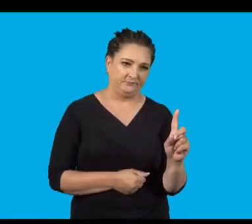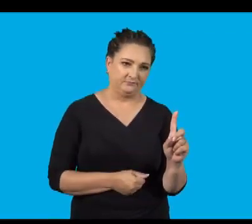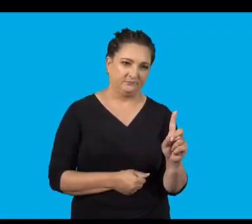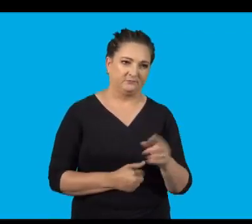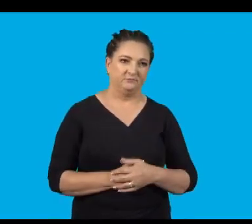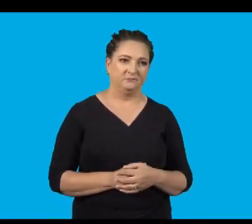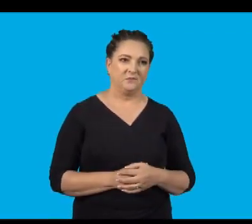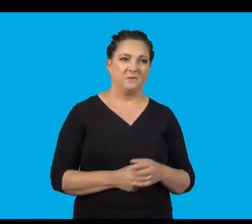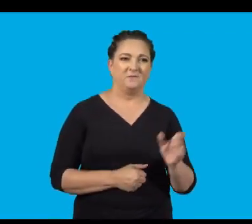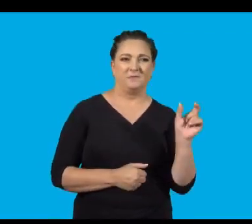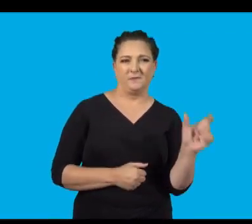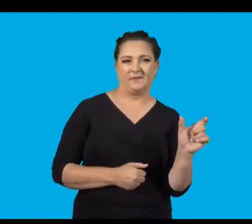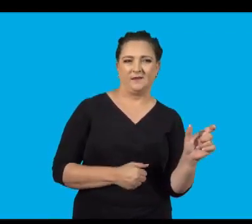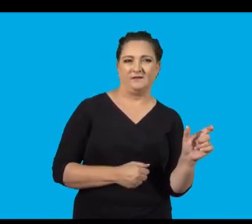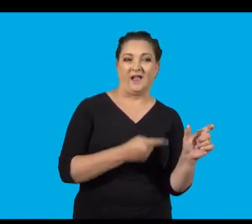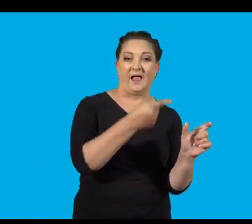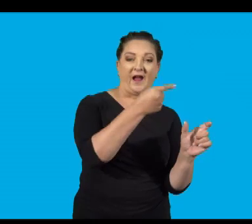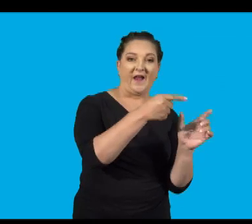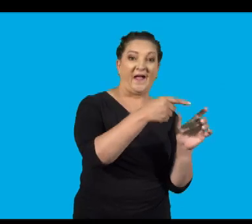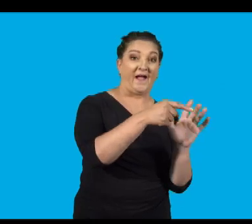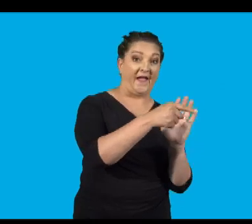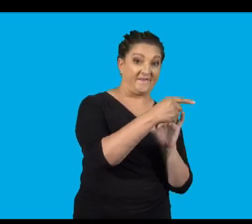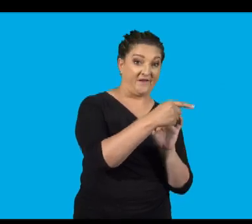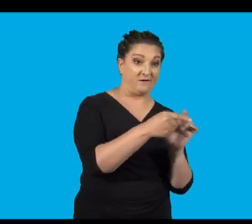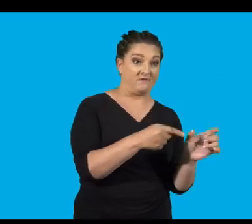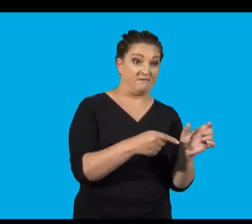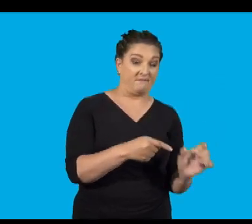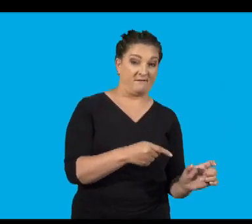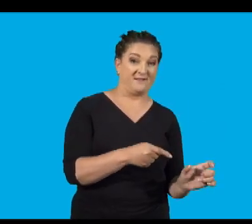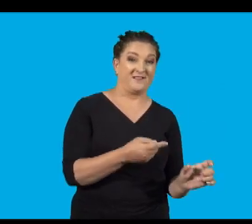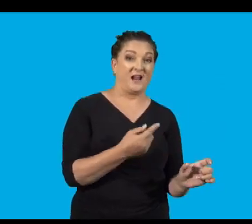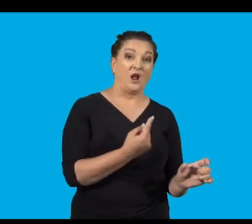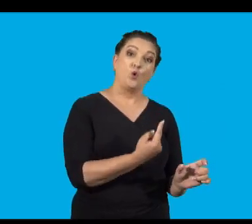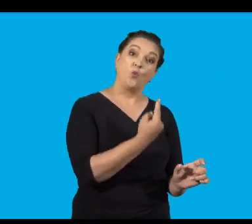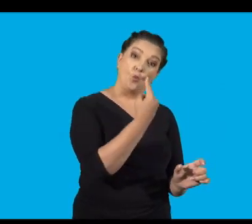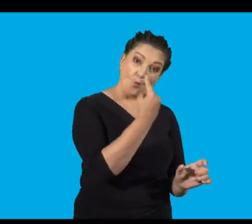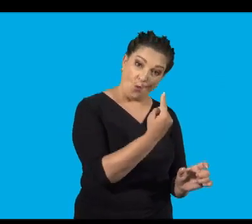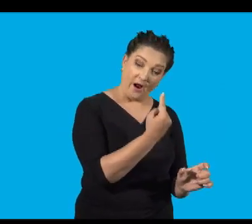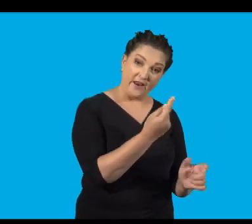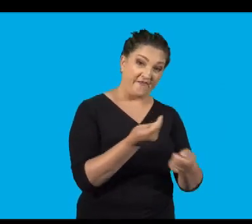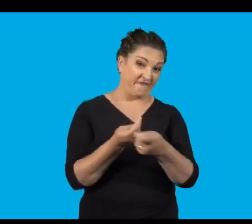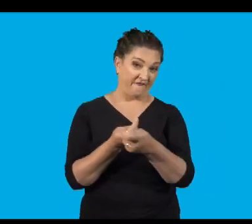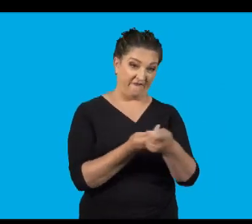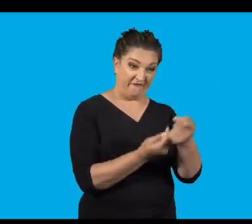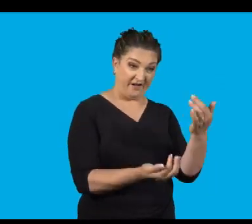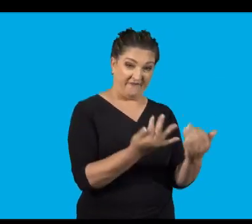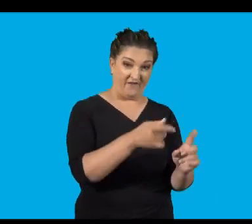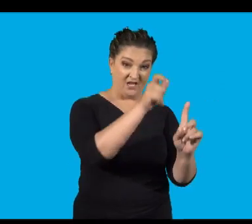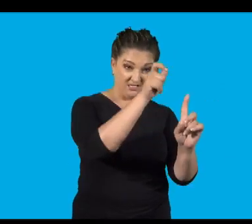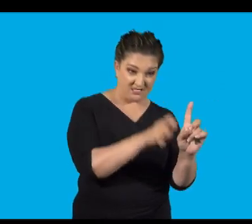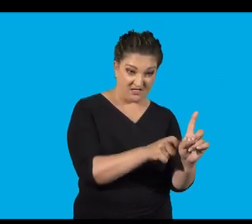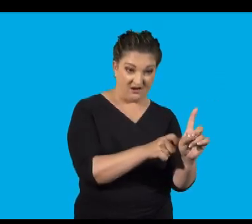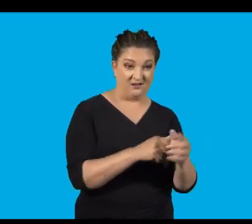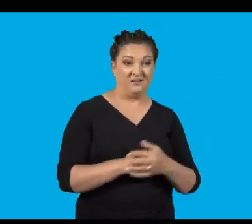firefighter. So don't be put off by the hyphen there, all right? Just note that because you have one